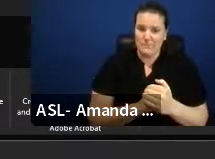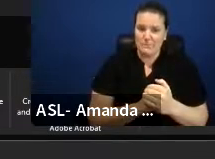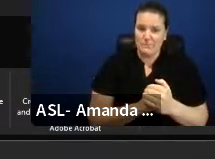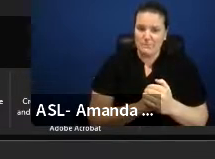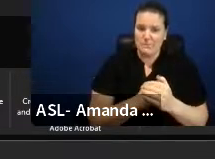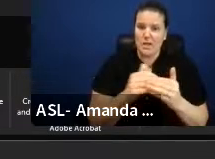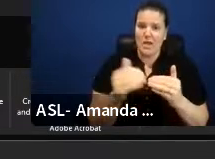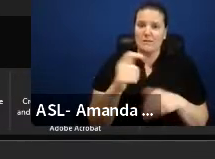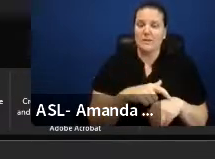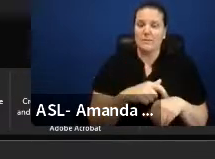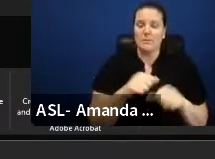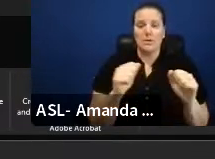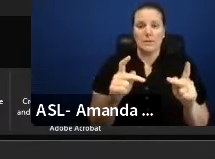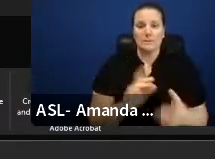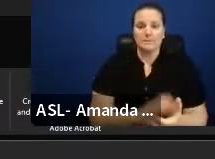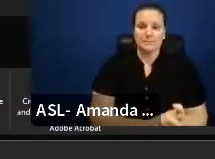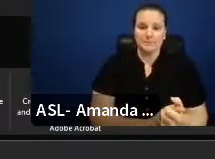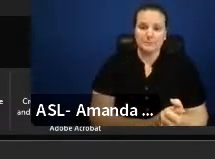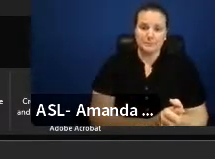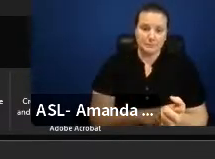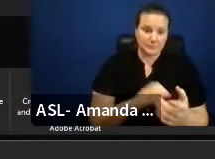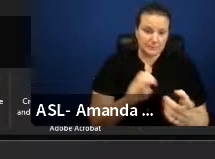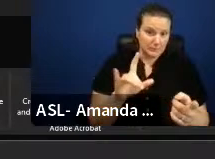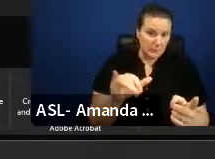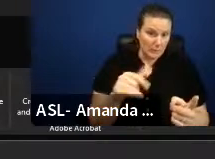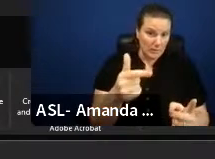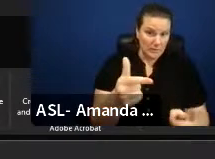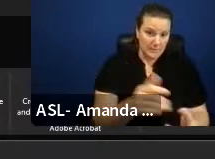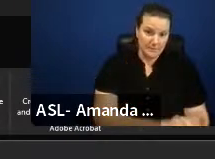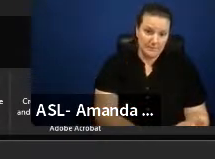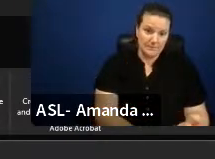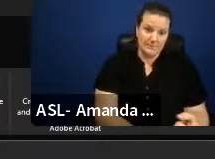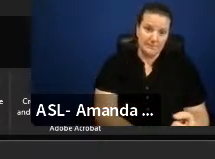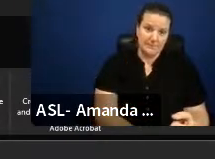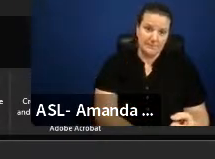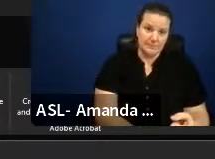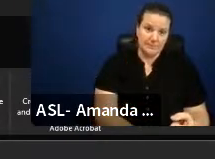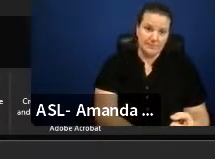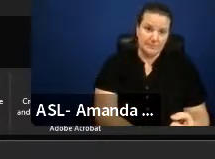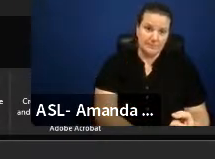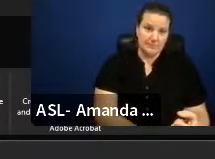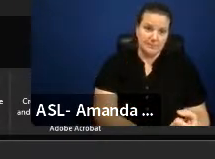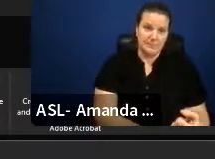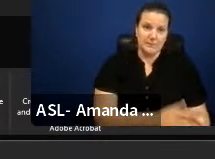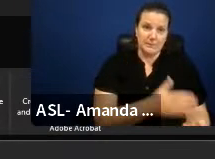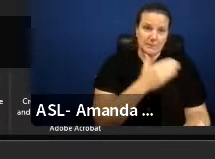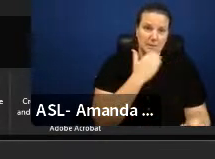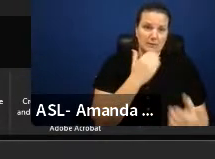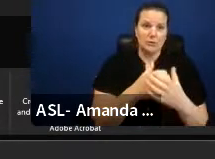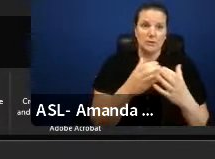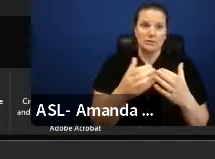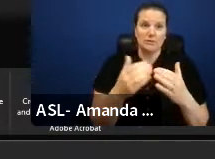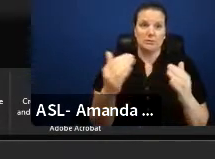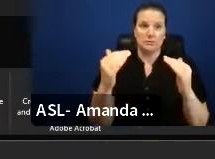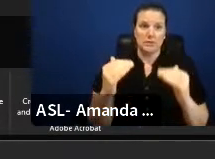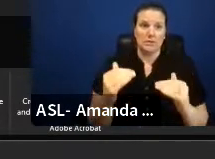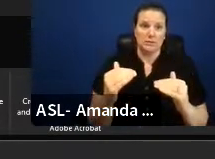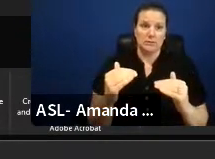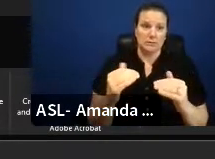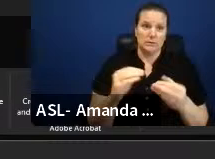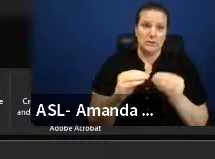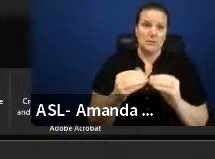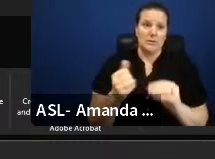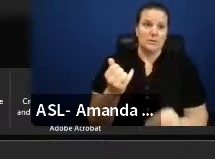All right. Emily, I will hand it back to you. All right, thanks so much, Shannon. Okay, so we will go to